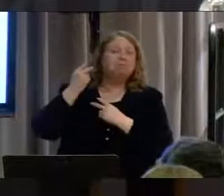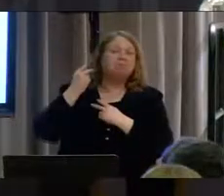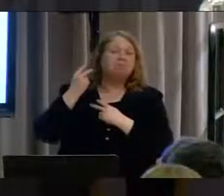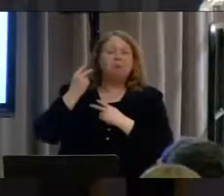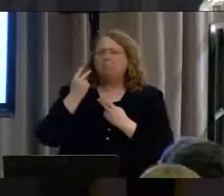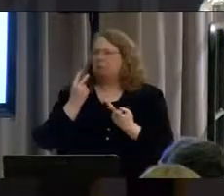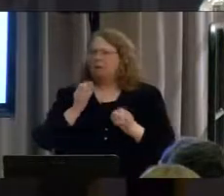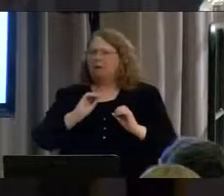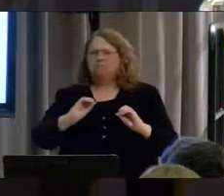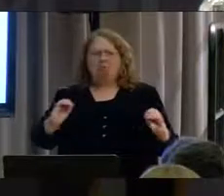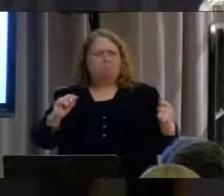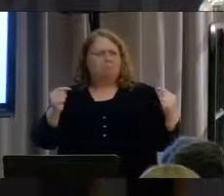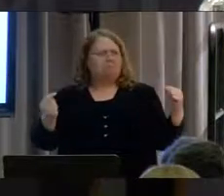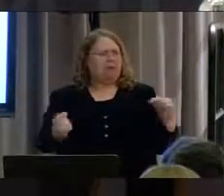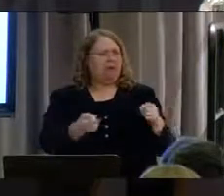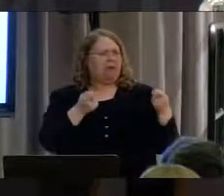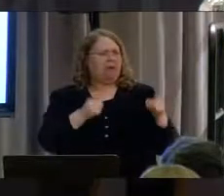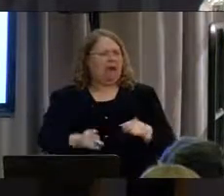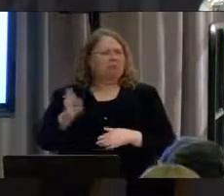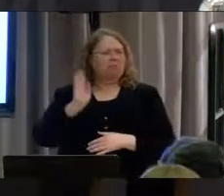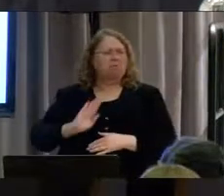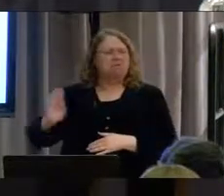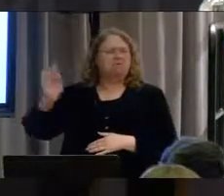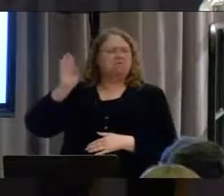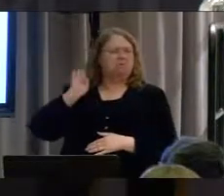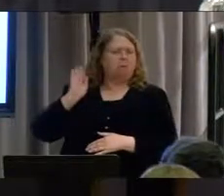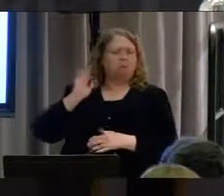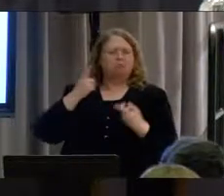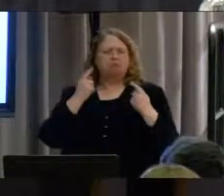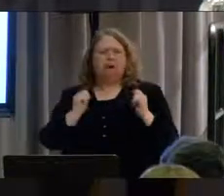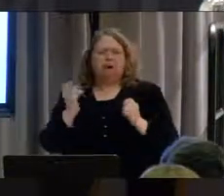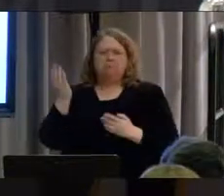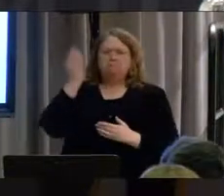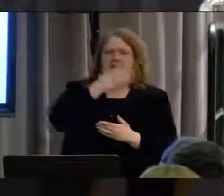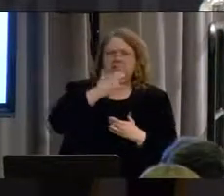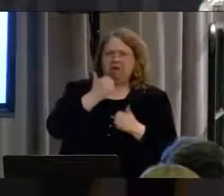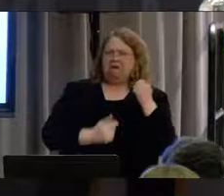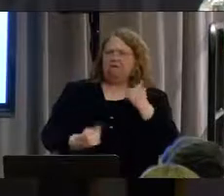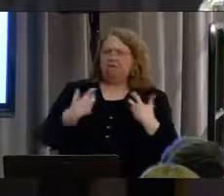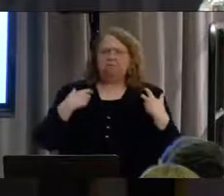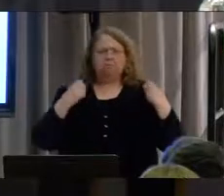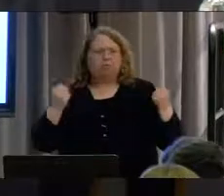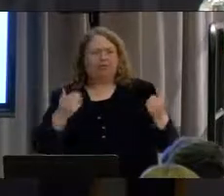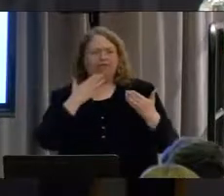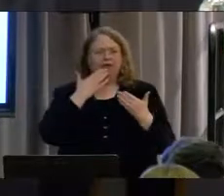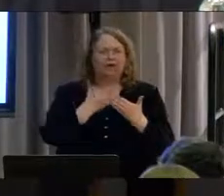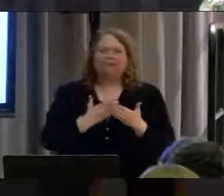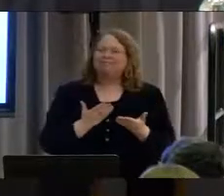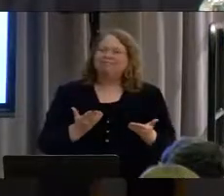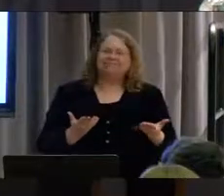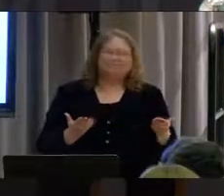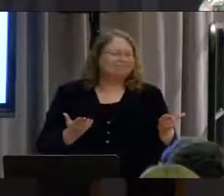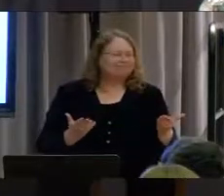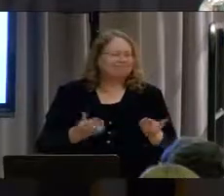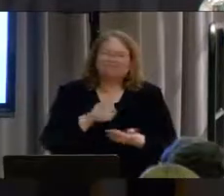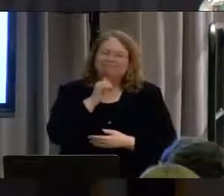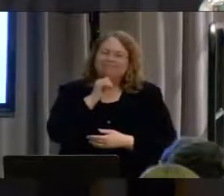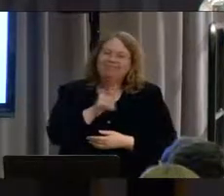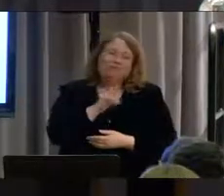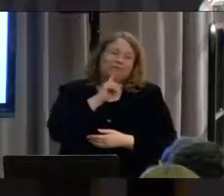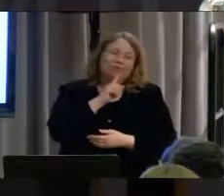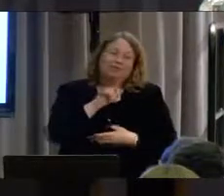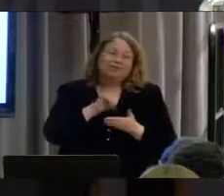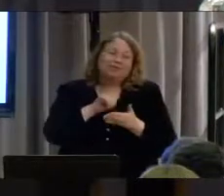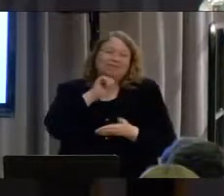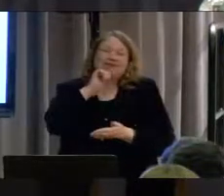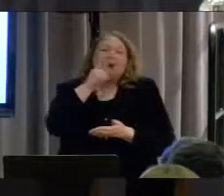and that it all worked out and that everybody was brave and everybody was good is not really the kind of history that we